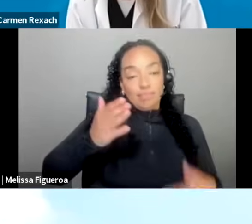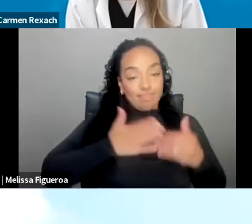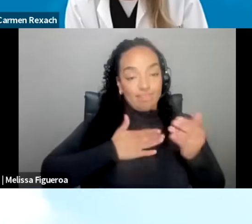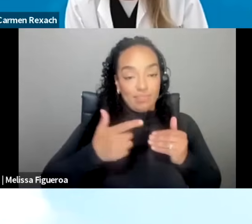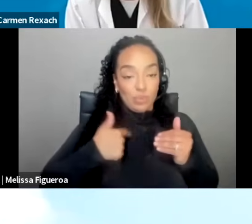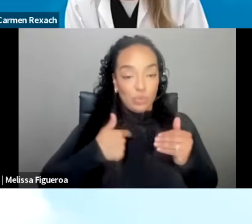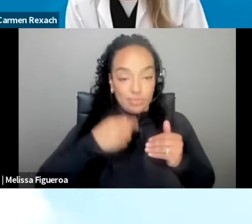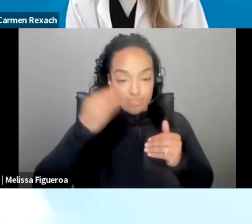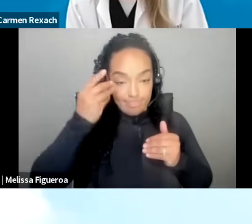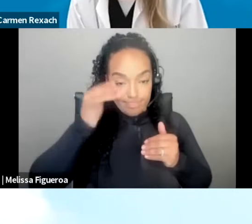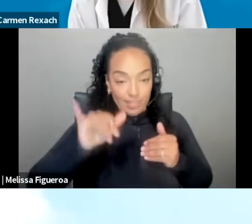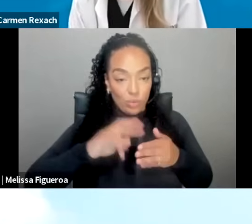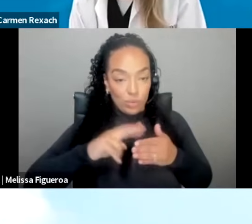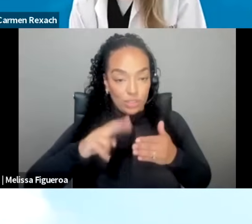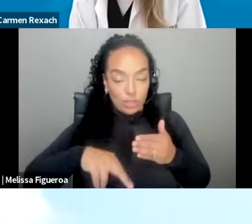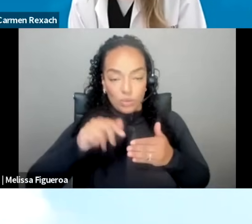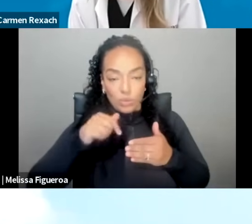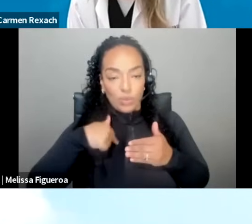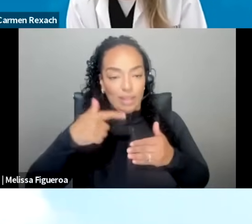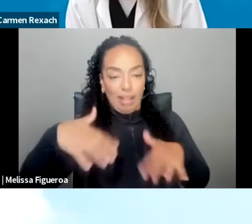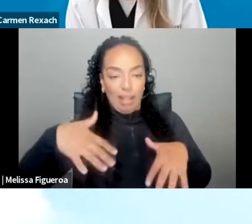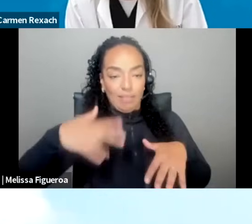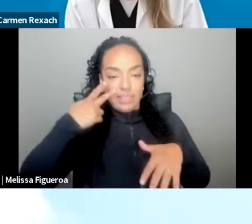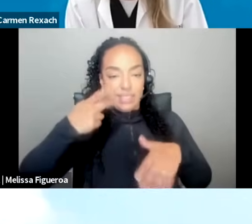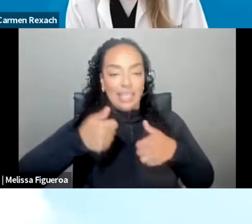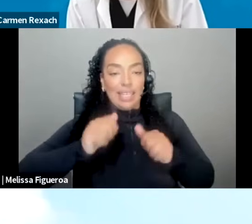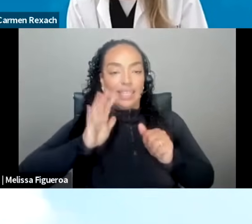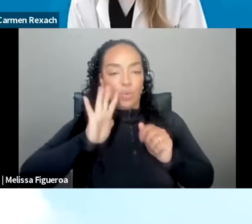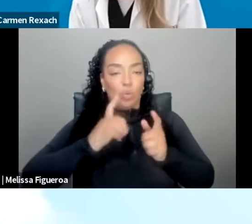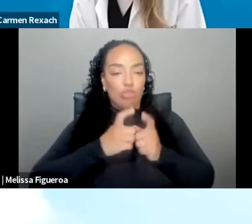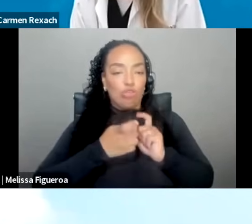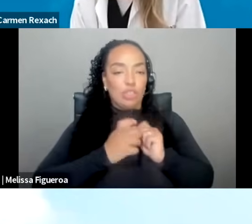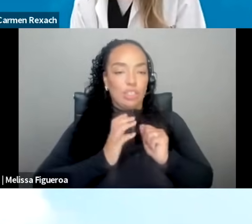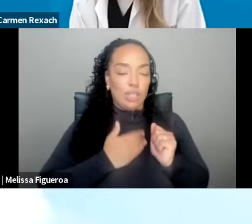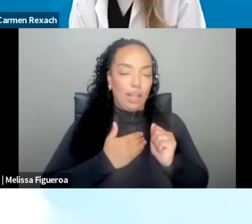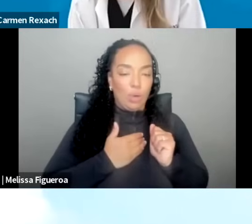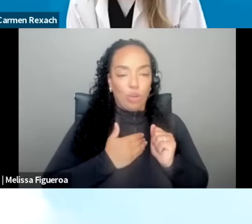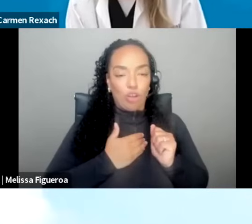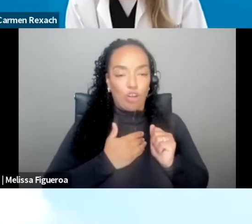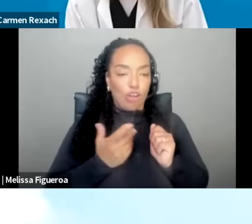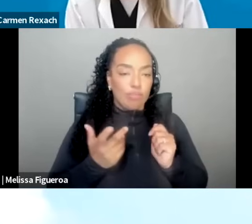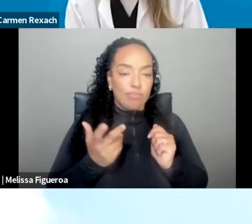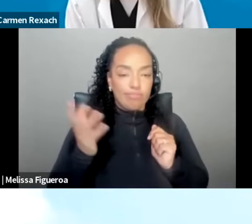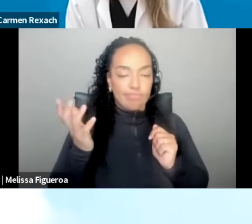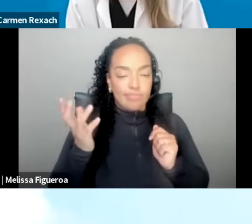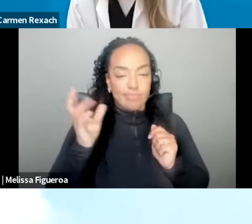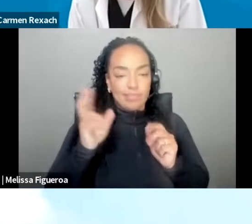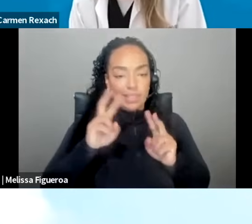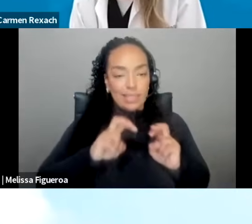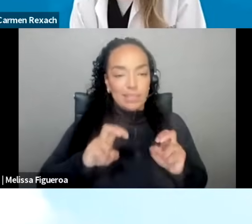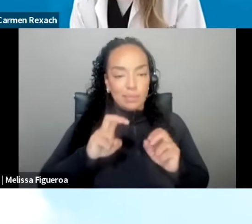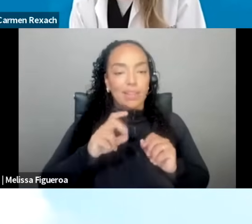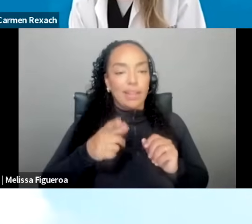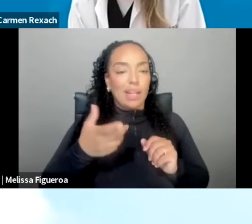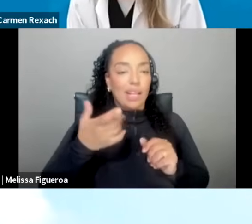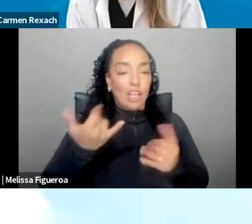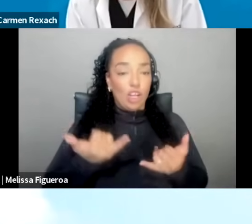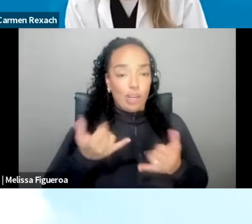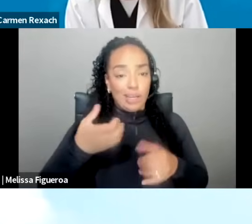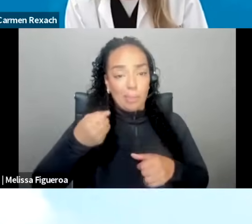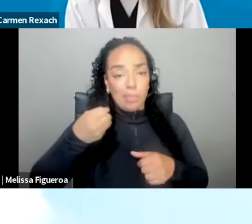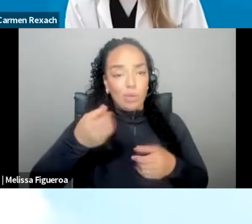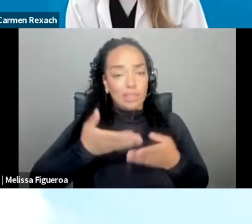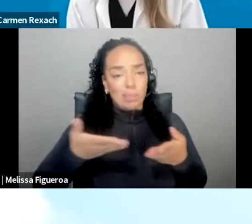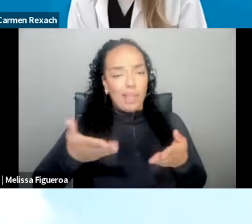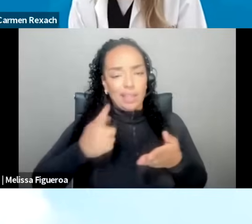seen anything that would change our assessment that the commercial milk supply is safe. Thank you. Thank you. That's great information. Dr.